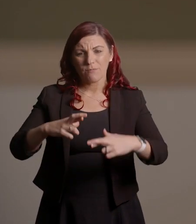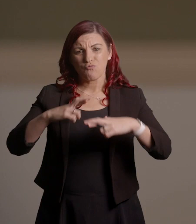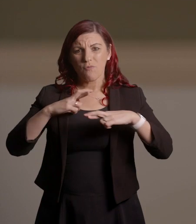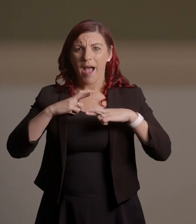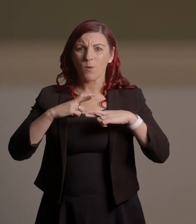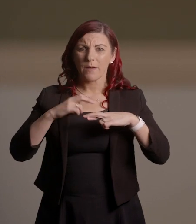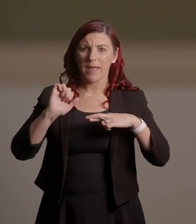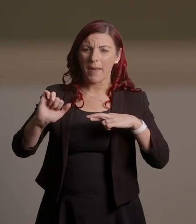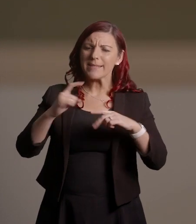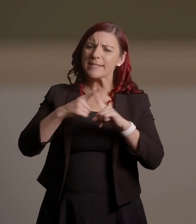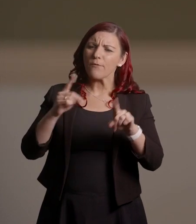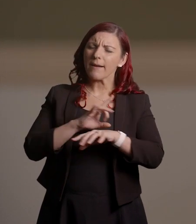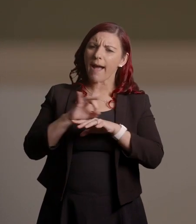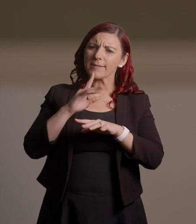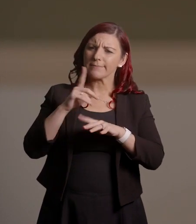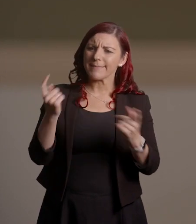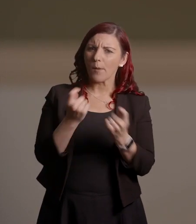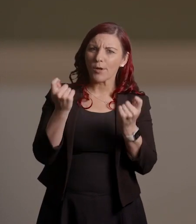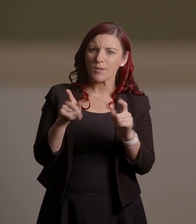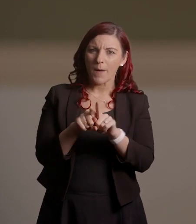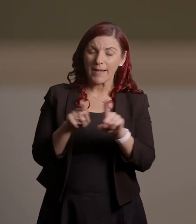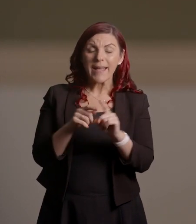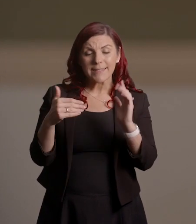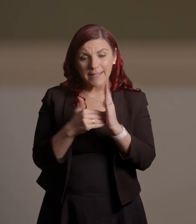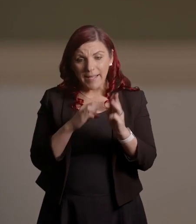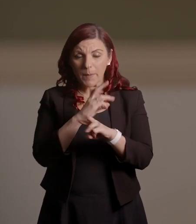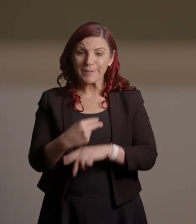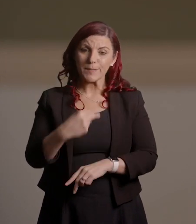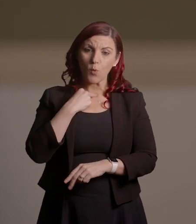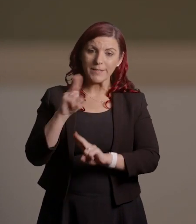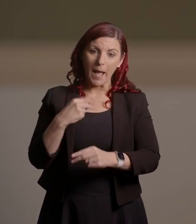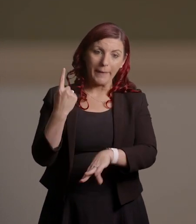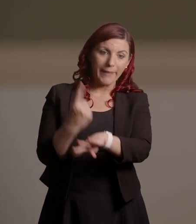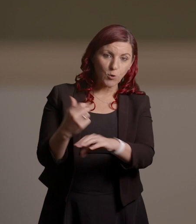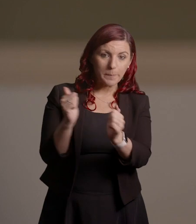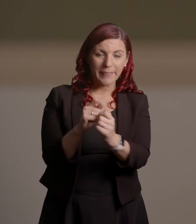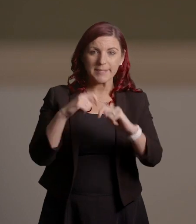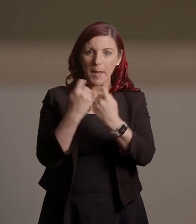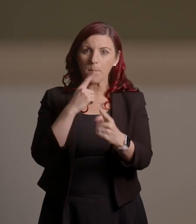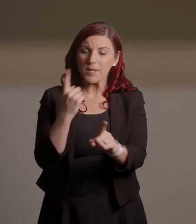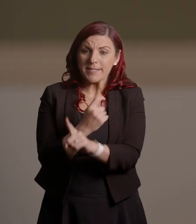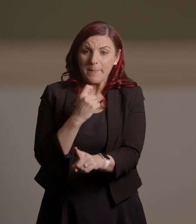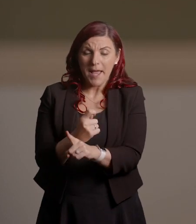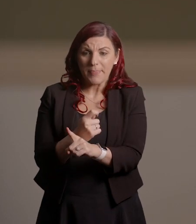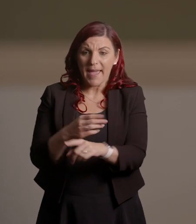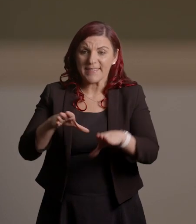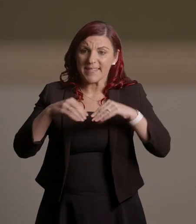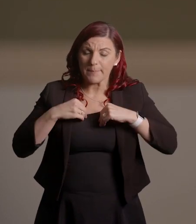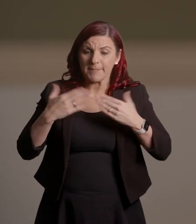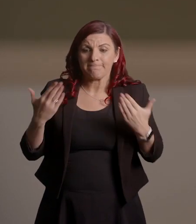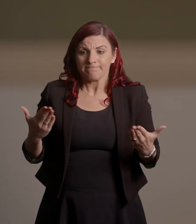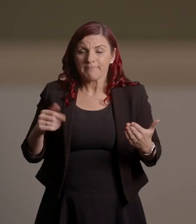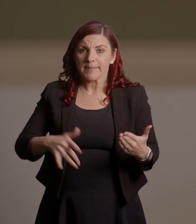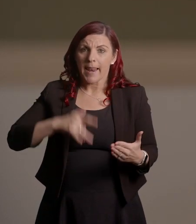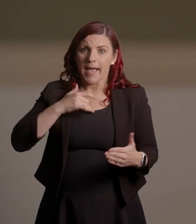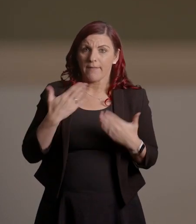so proud at home, and it's a different type of celebration, and I think people are disappointed, but they also know this is what it is, this is what we